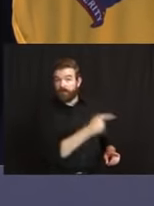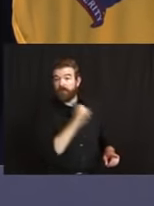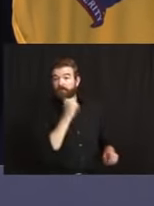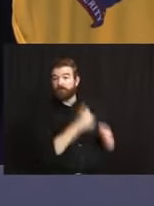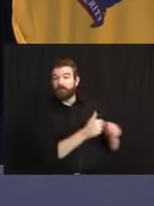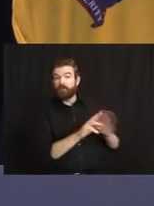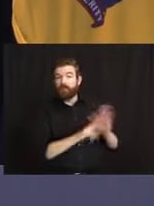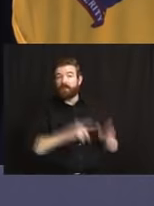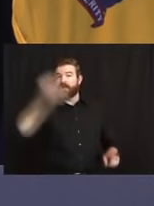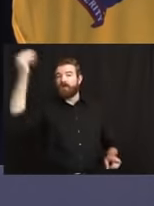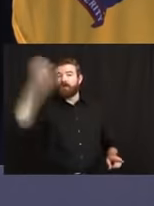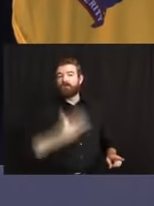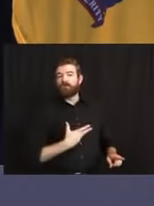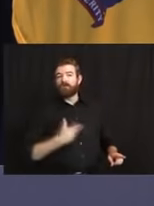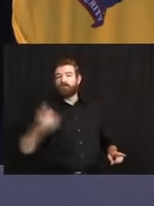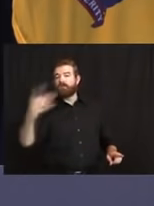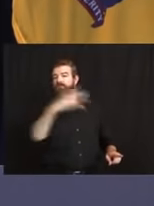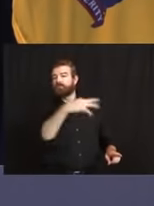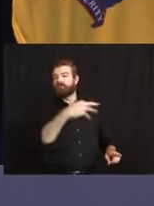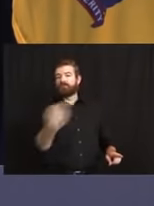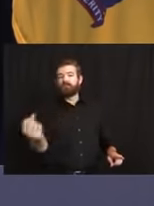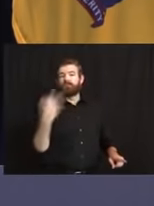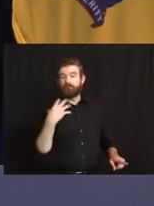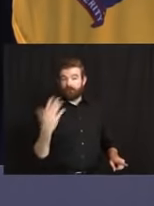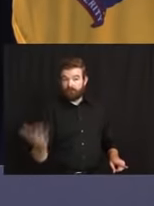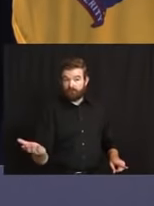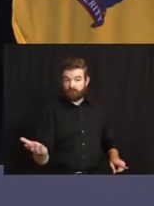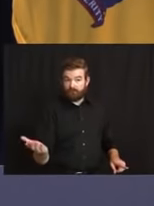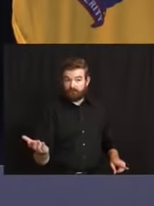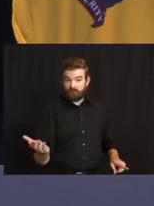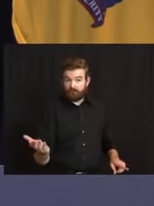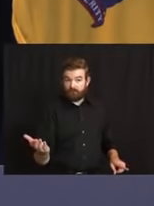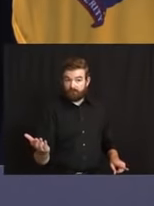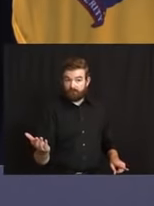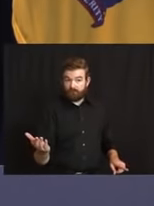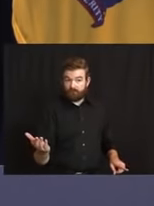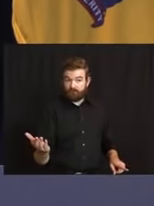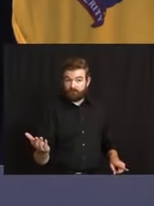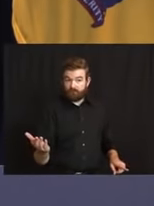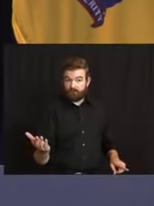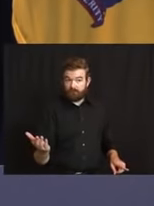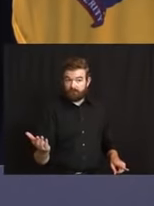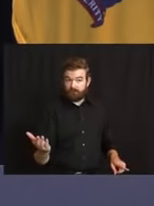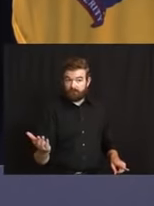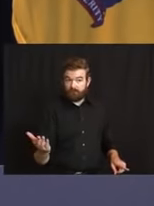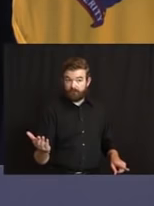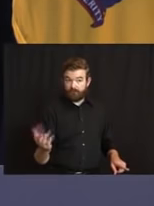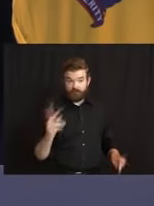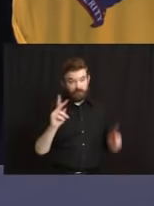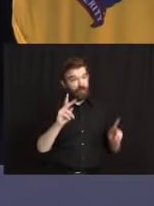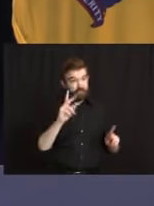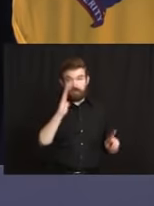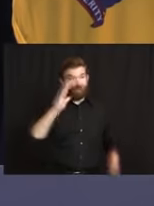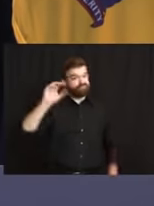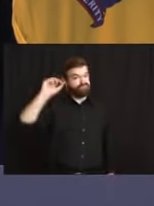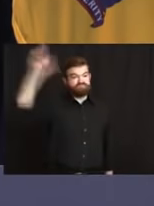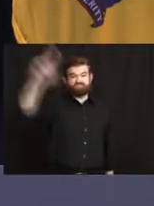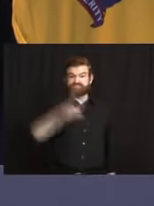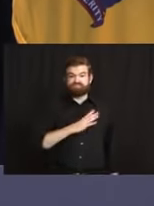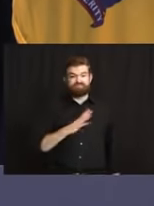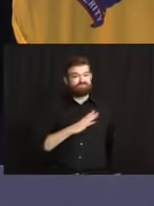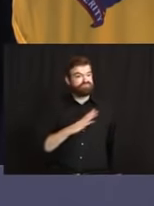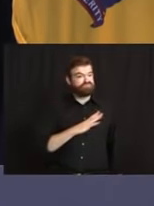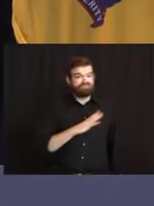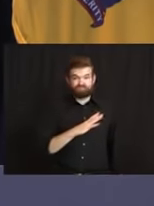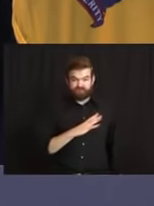a picture. You're going to be damn sure that these places are going to cooperate. These people haven't been able to work